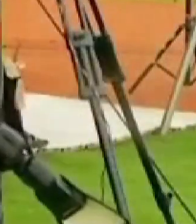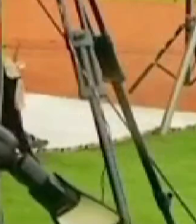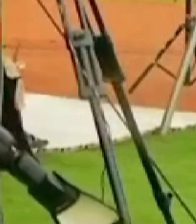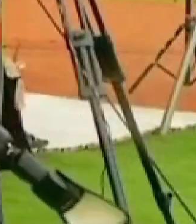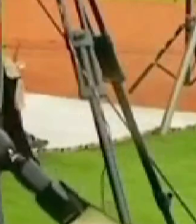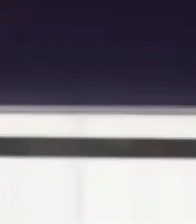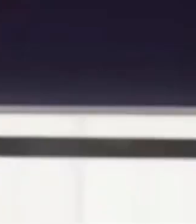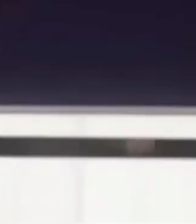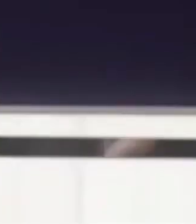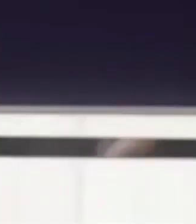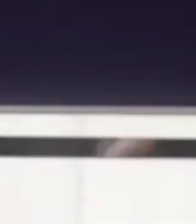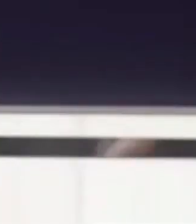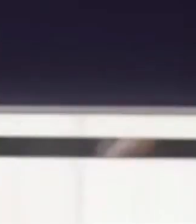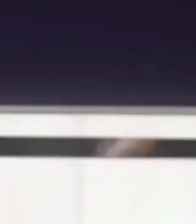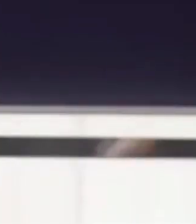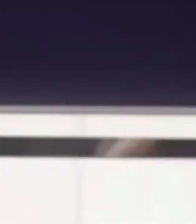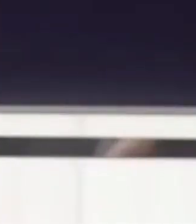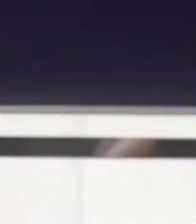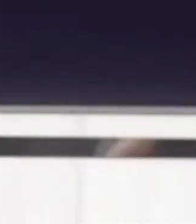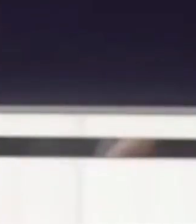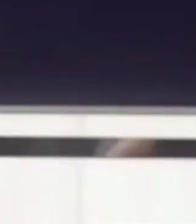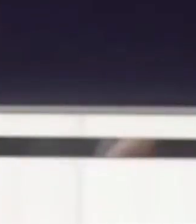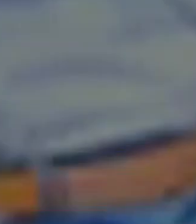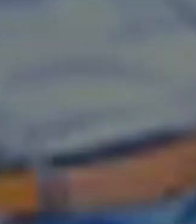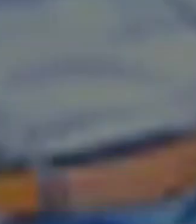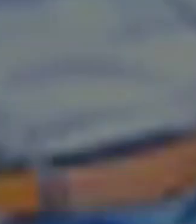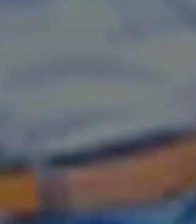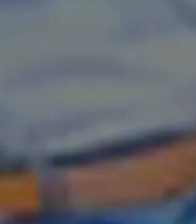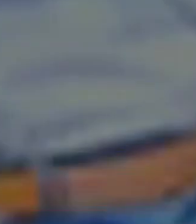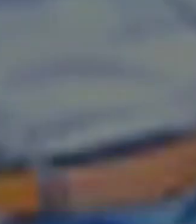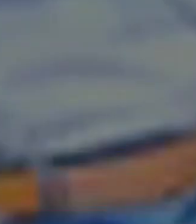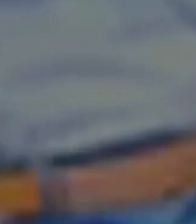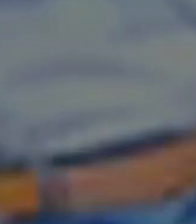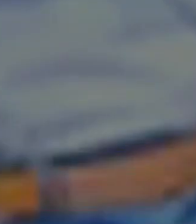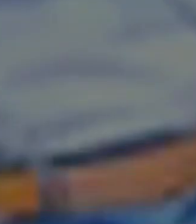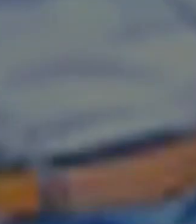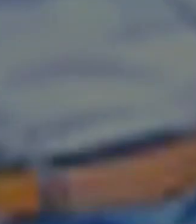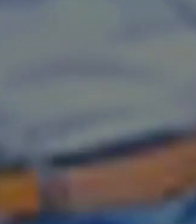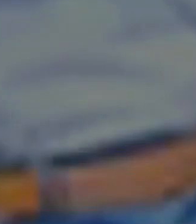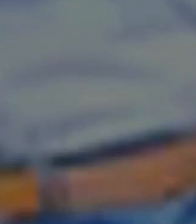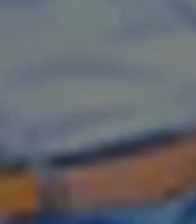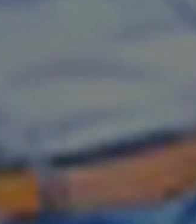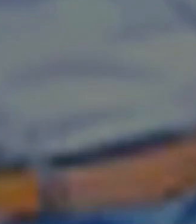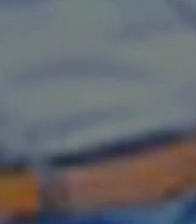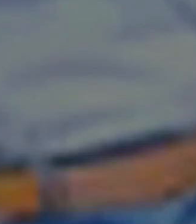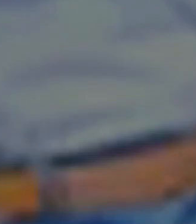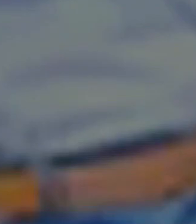chiefs are charging them, and they do not have the money to also build houses.